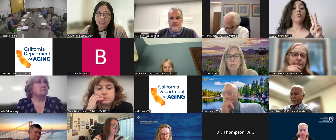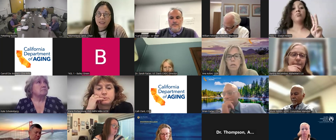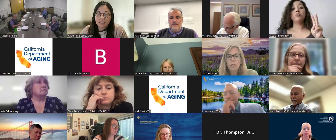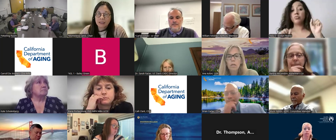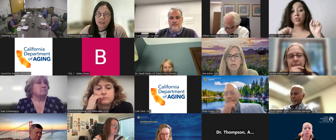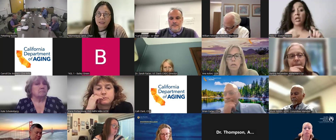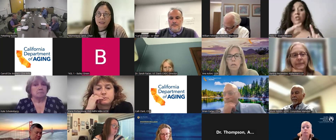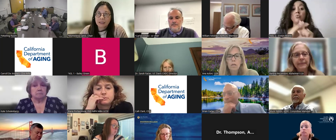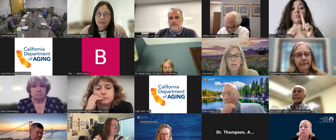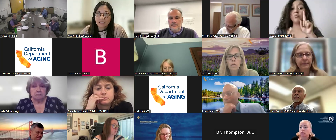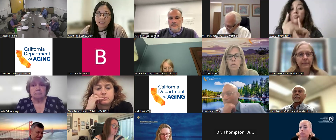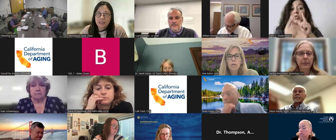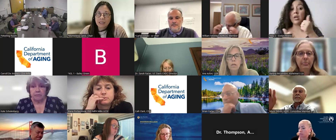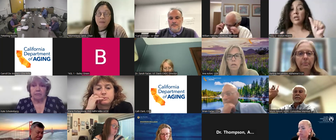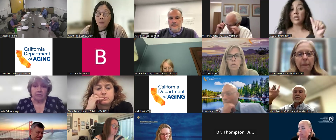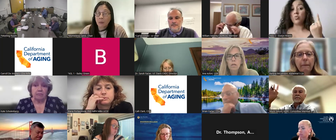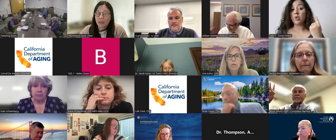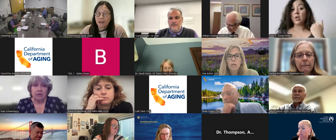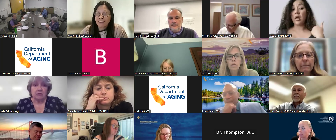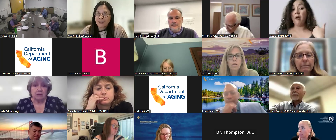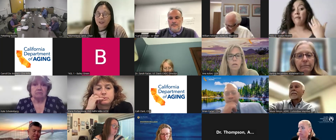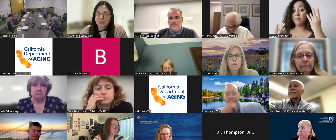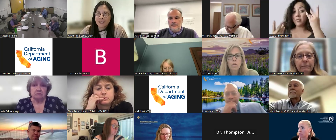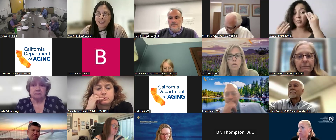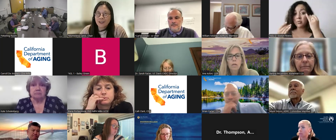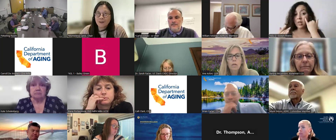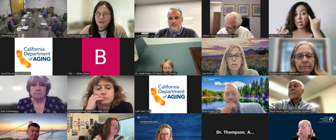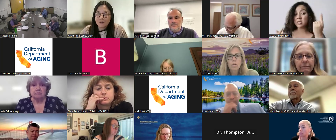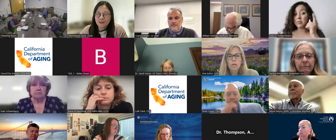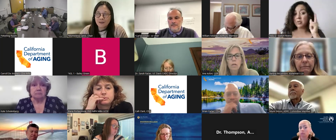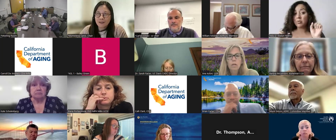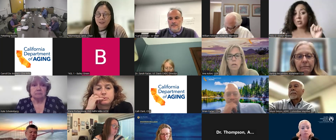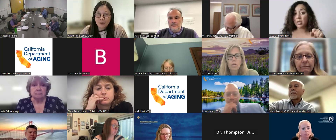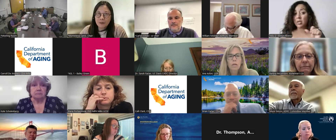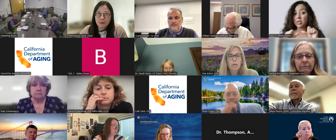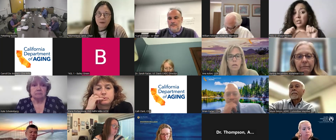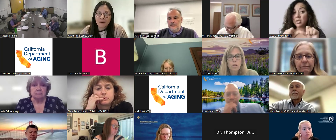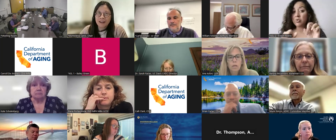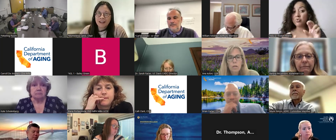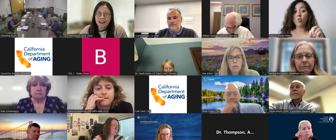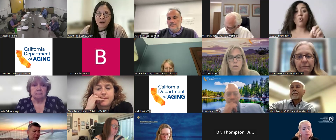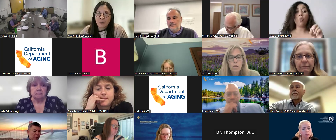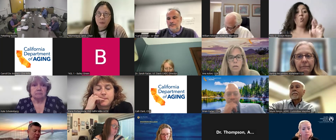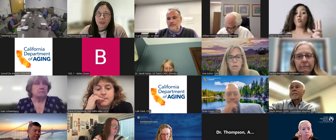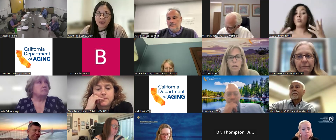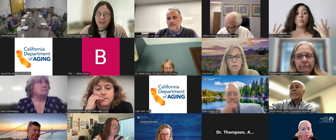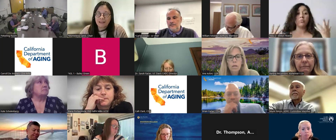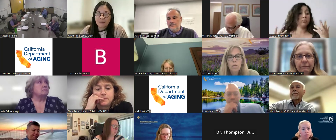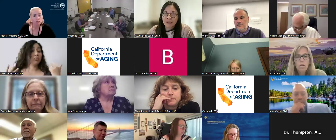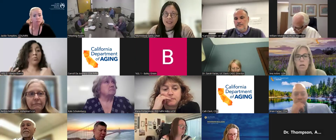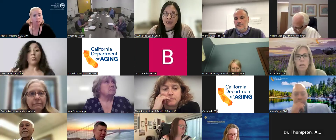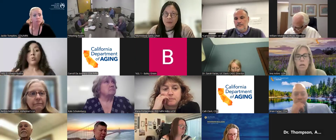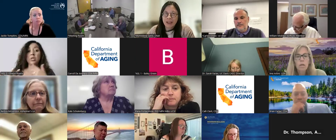that? Is that something we should continue to do, or are